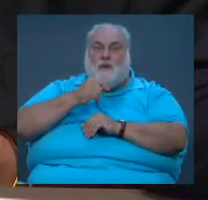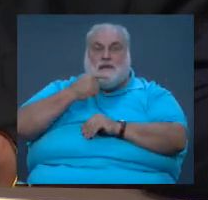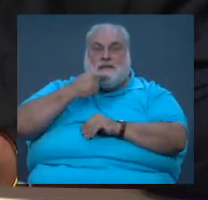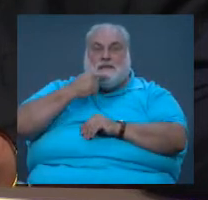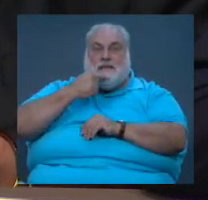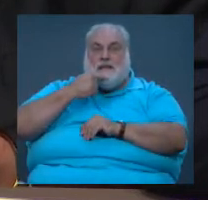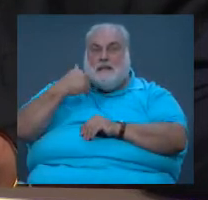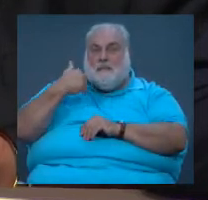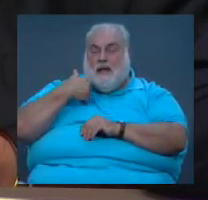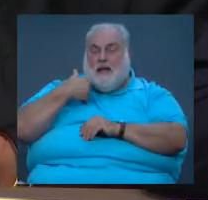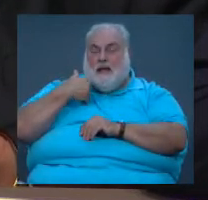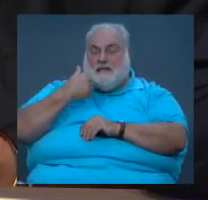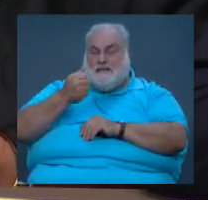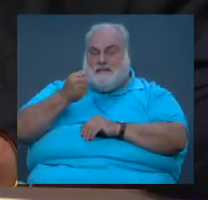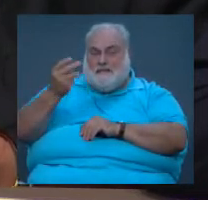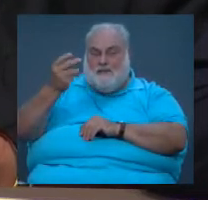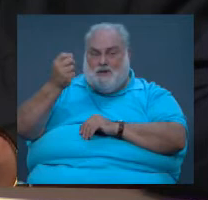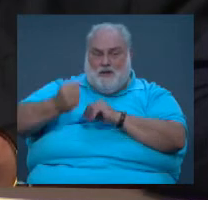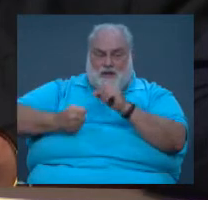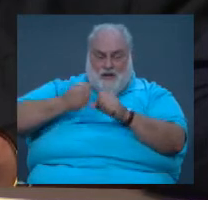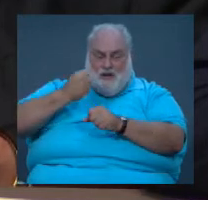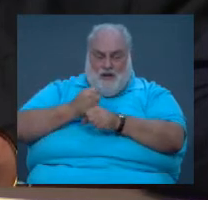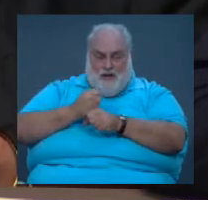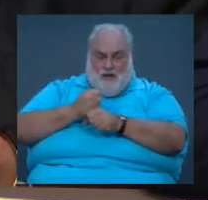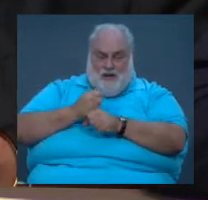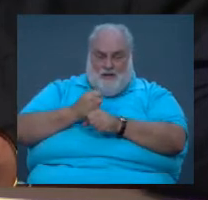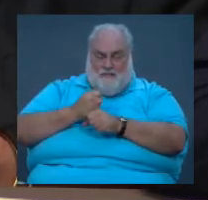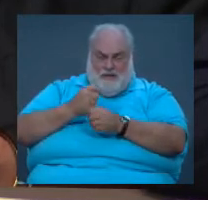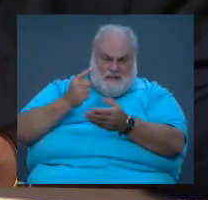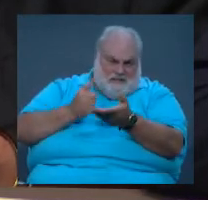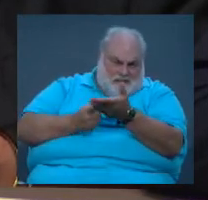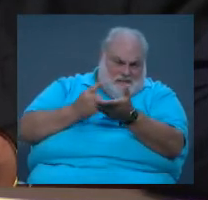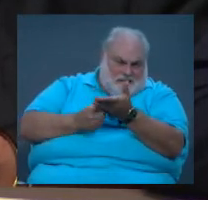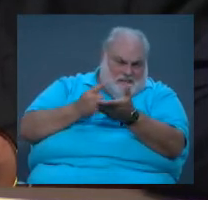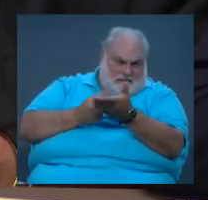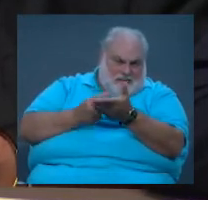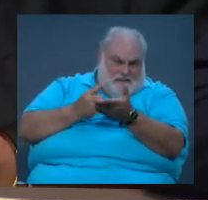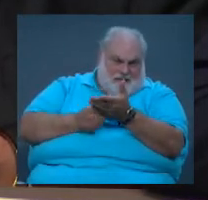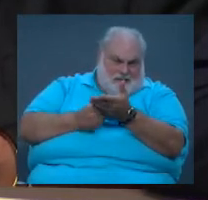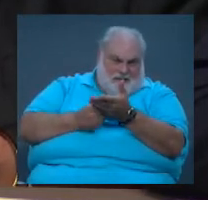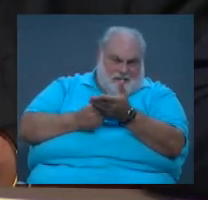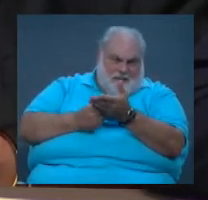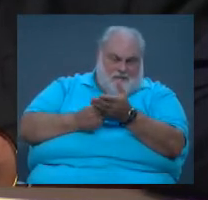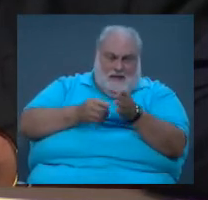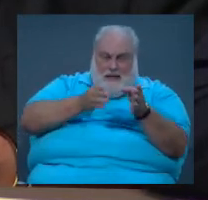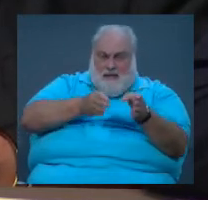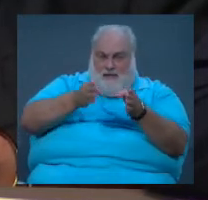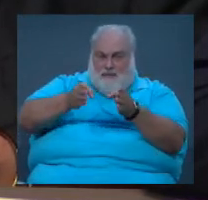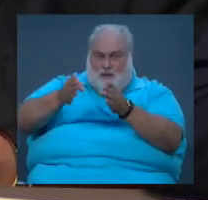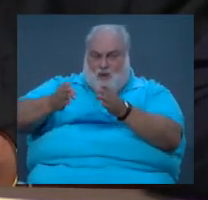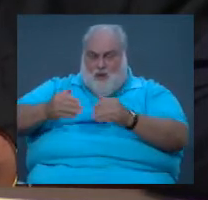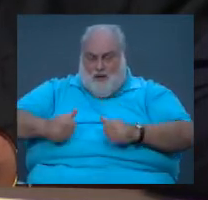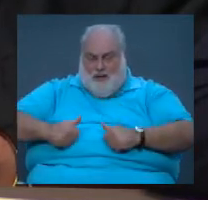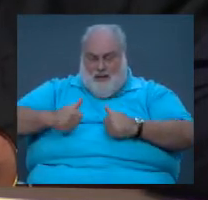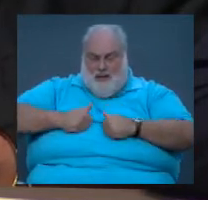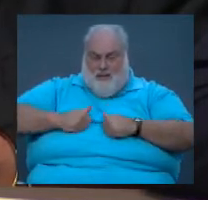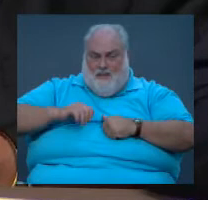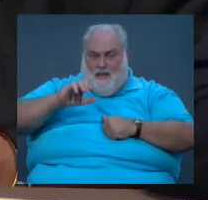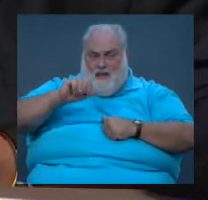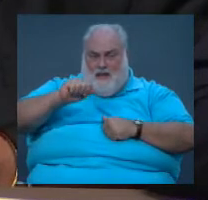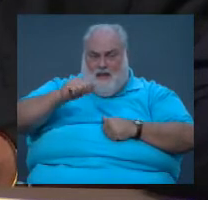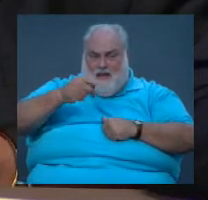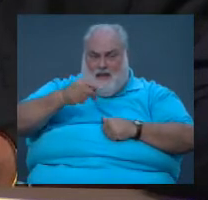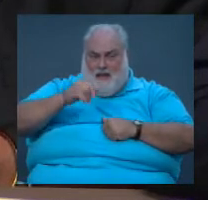over the years there hadn't been some discussions from individuals who live in the capital zoning